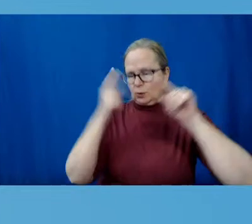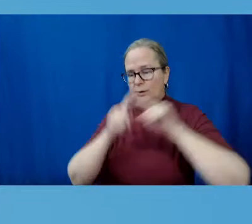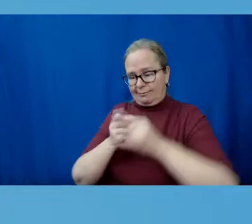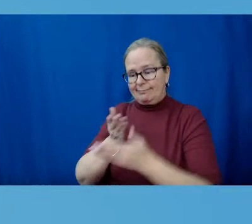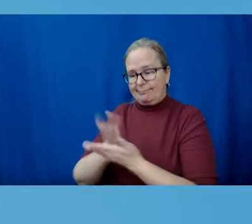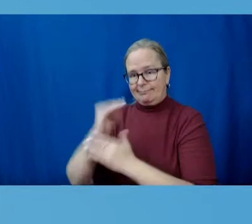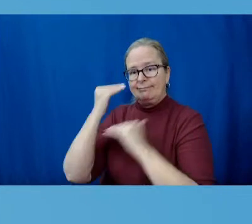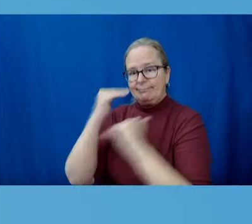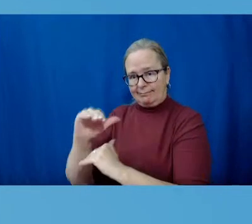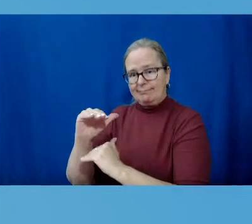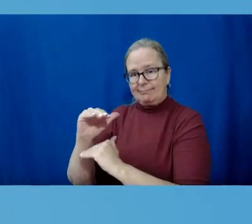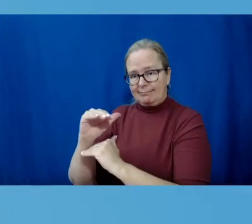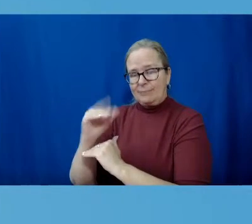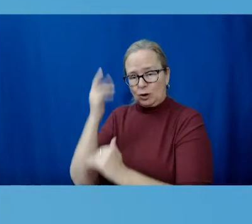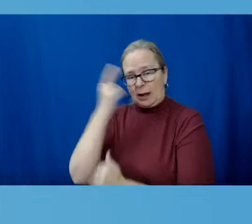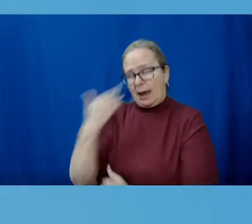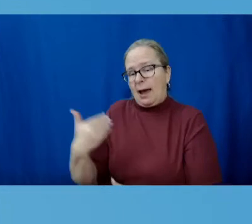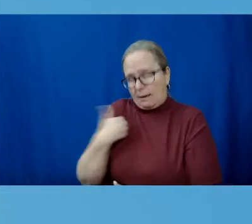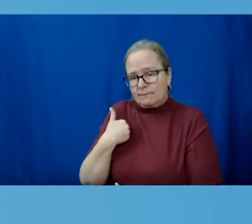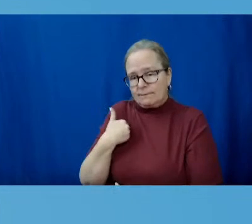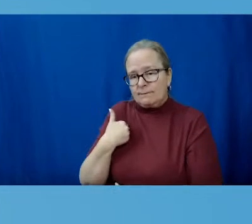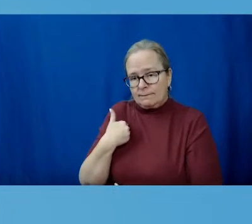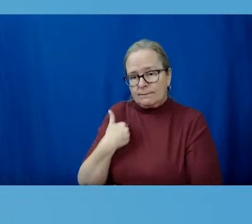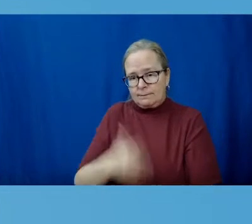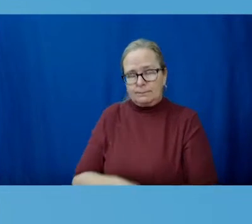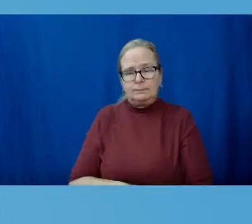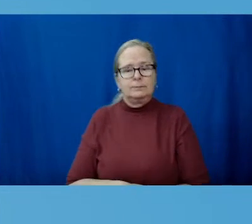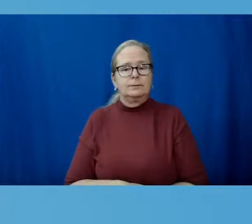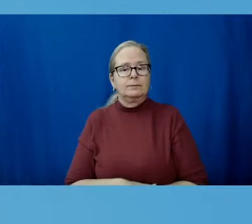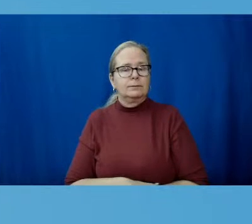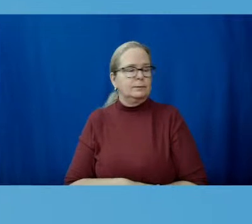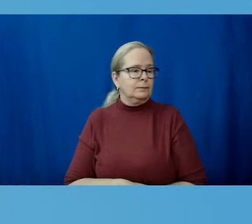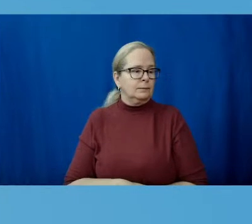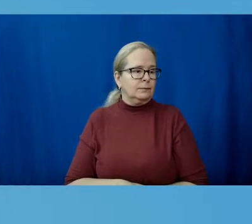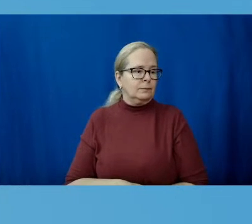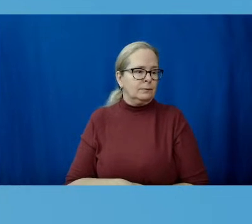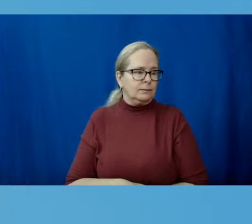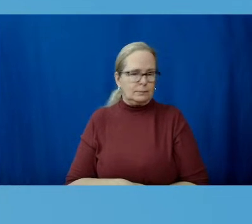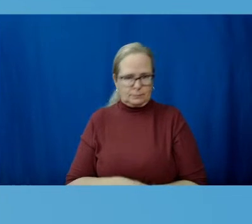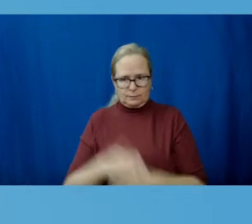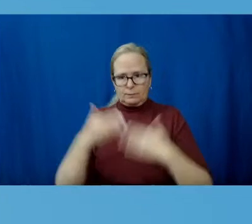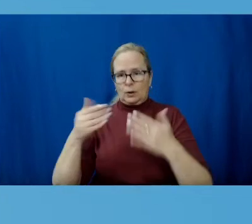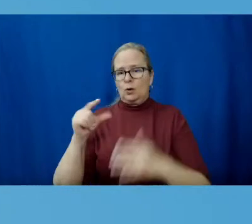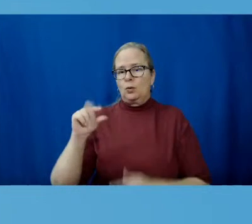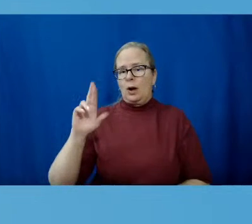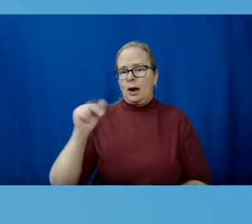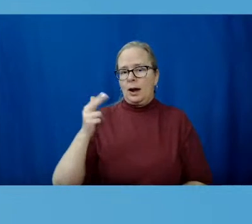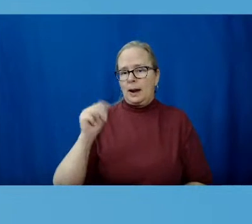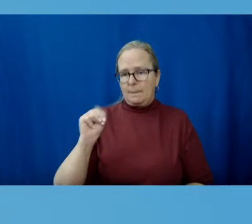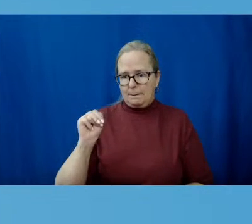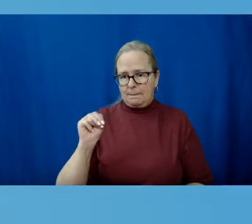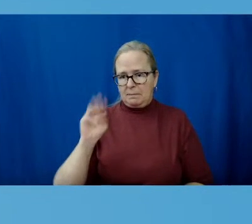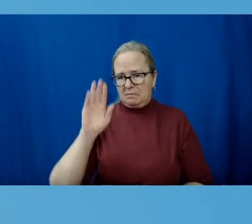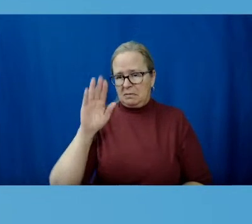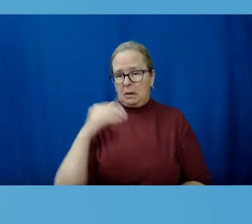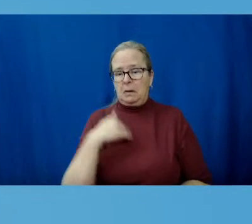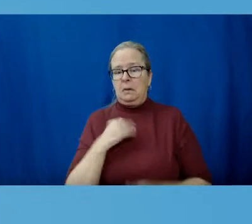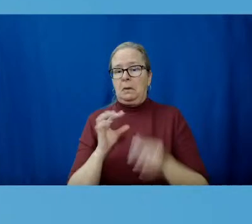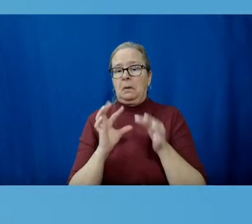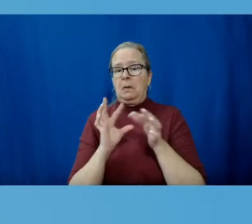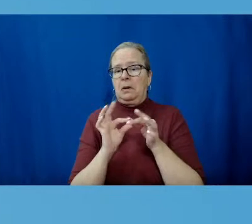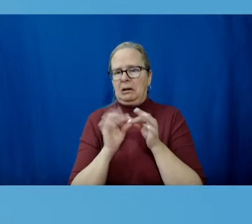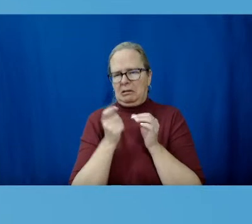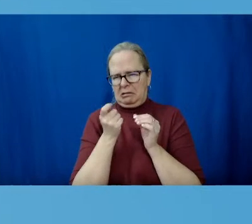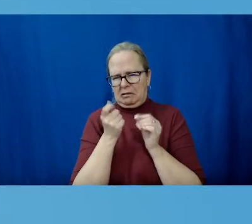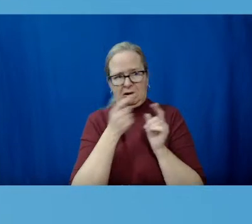I don't have much to add. You guys are more expert in this area. One thing that's actually tangential to this is the fact that